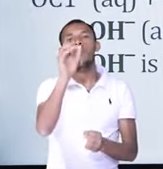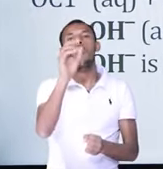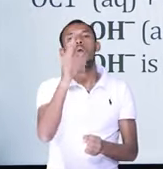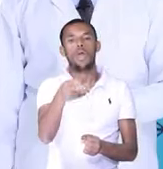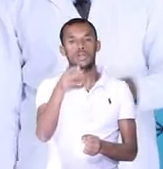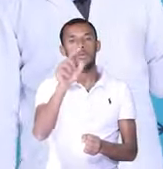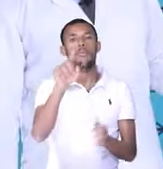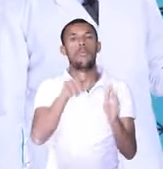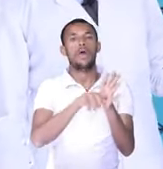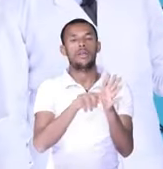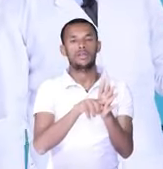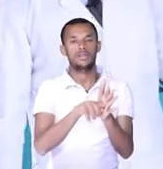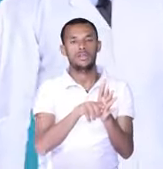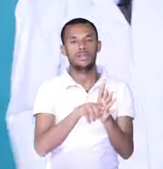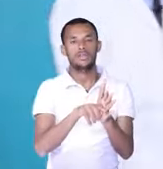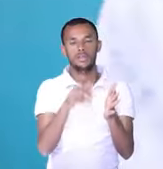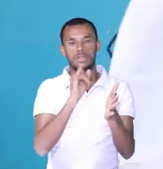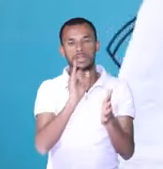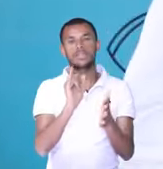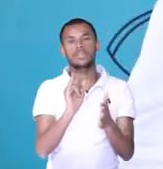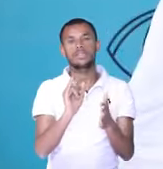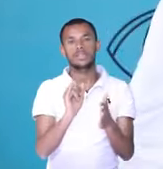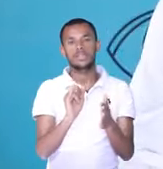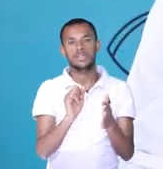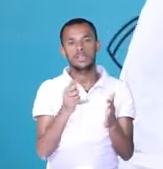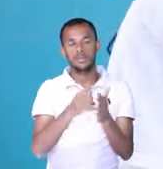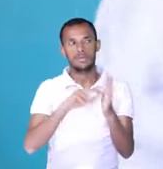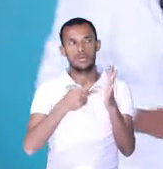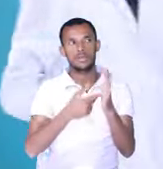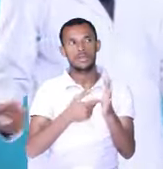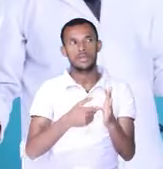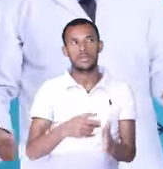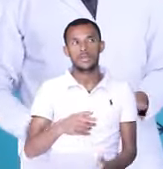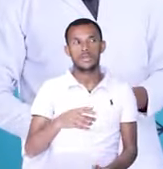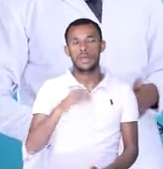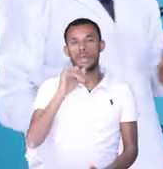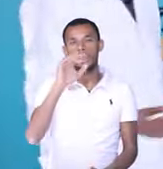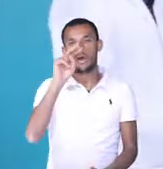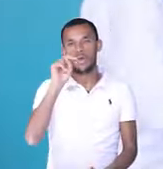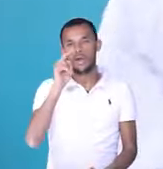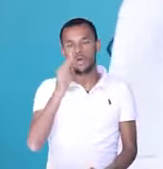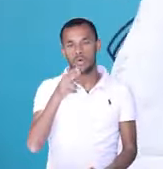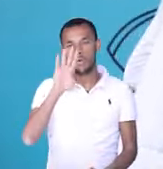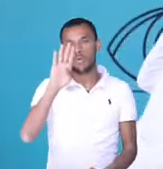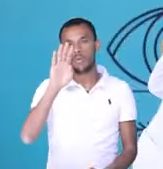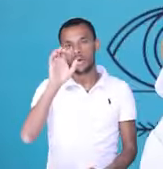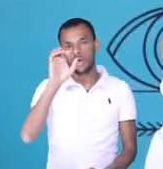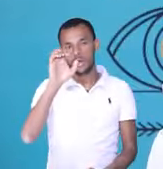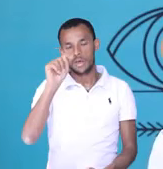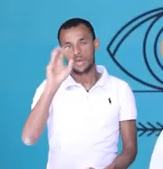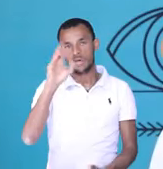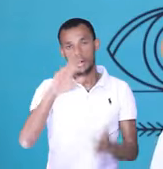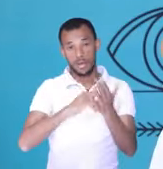minus. OH minus is as inhibitor. You know what I mean by inhibitor means? Inhibitor means